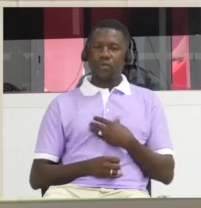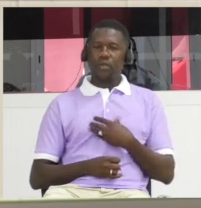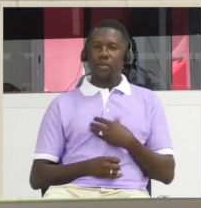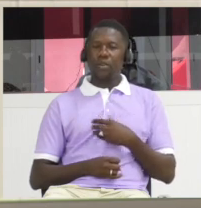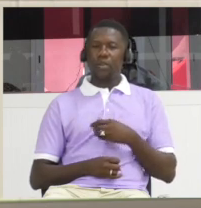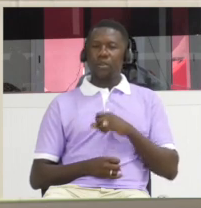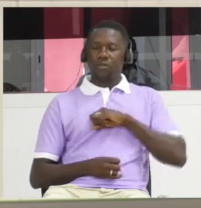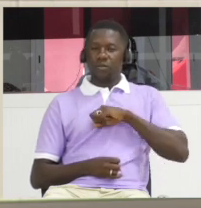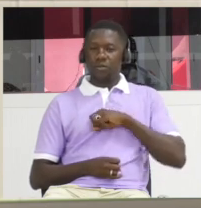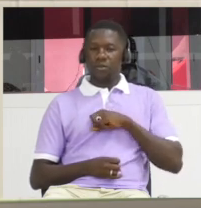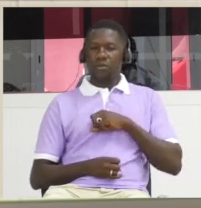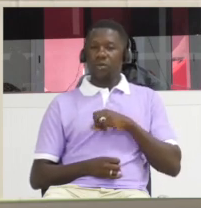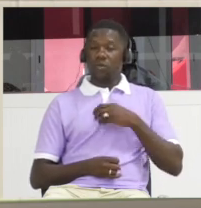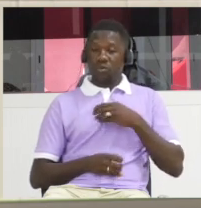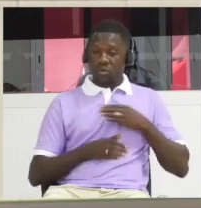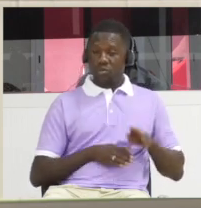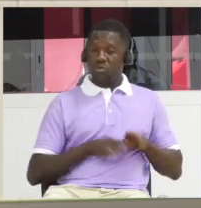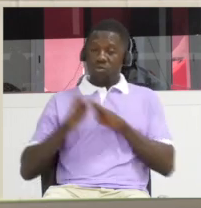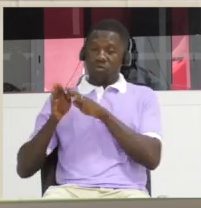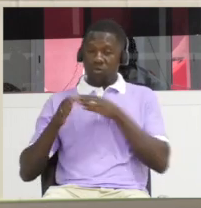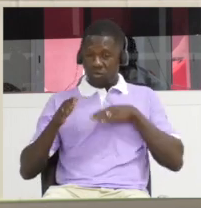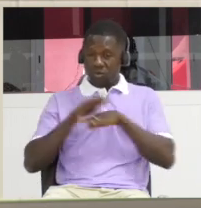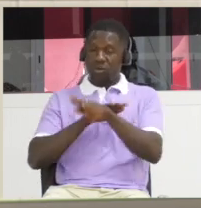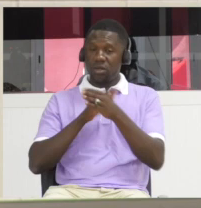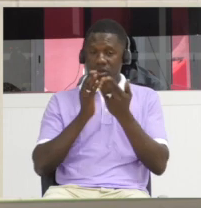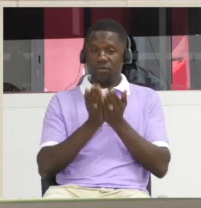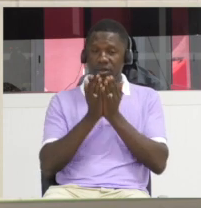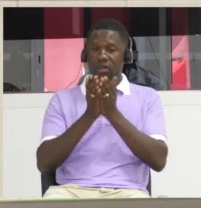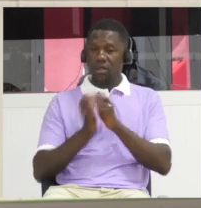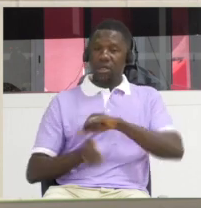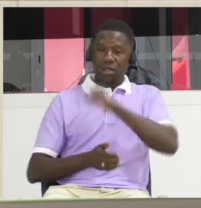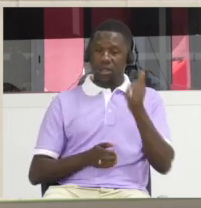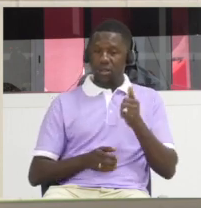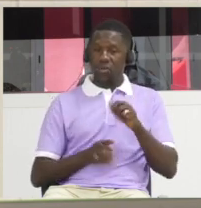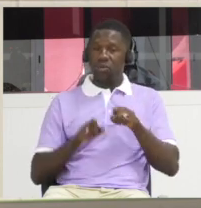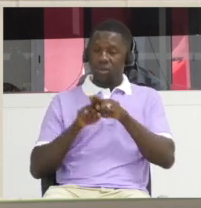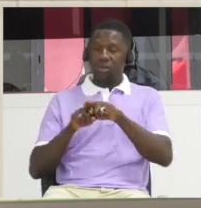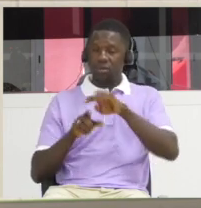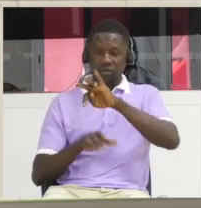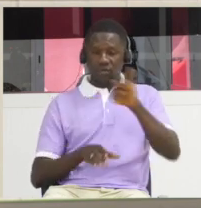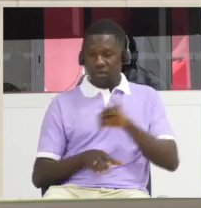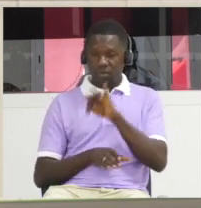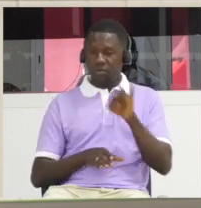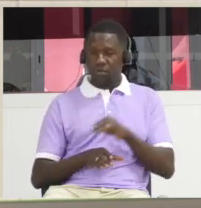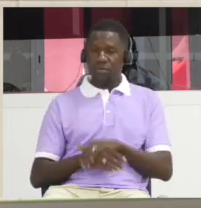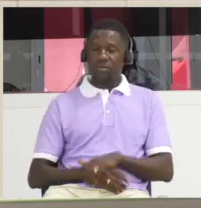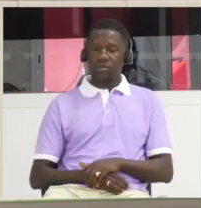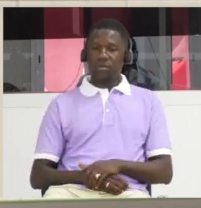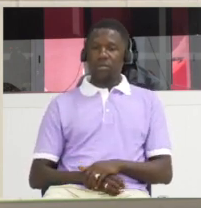His family wants to be evacuated to the vessel and his family. But